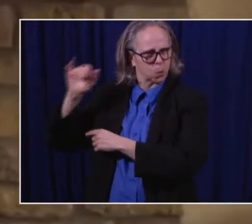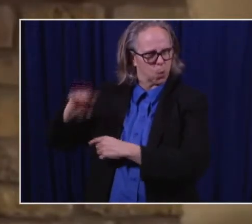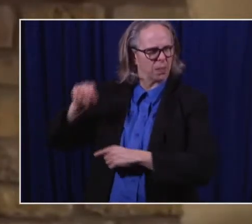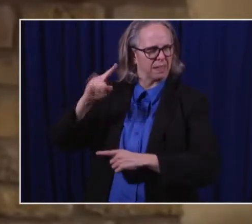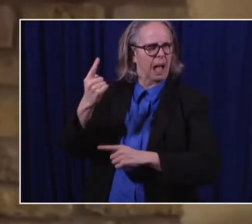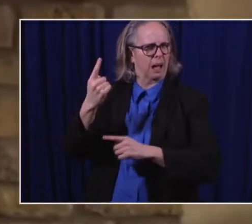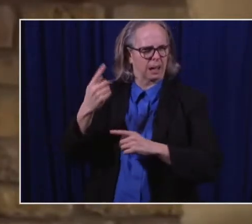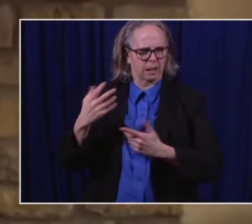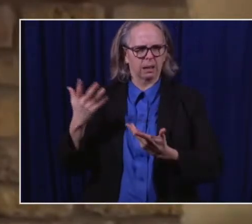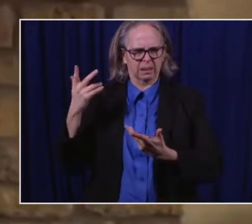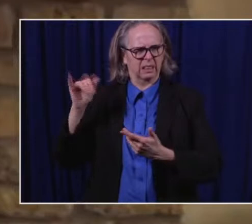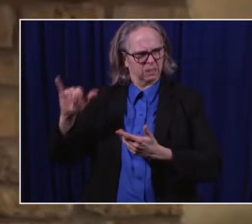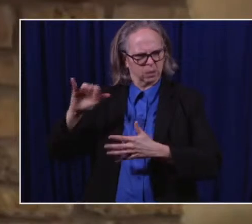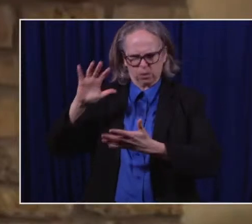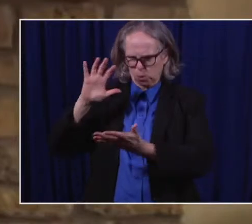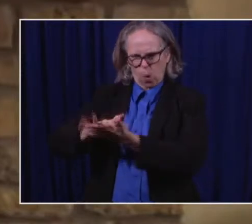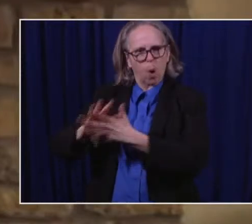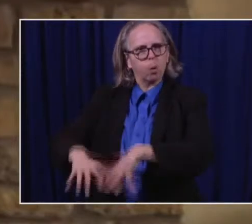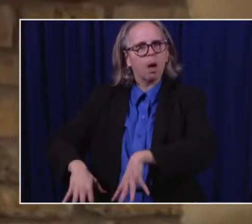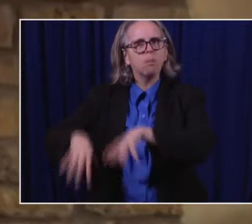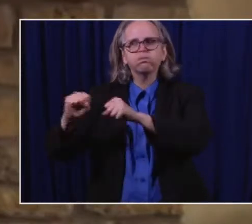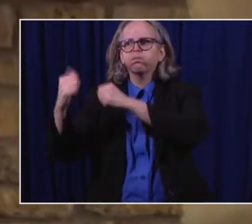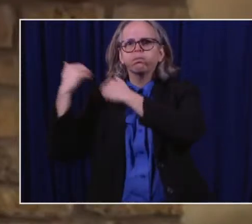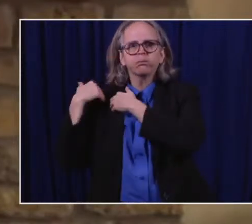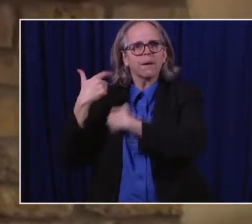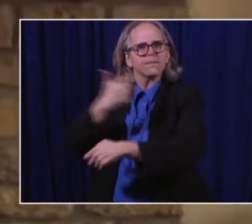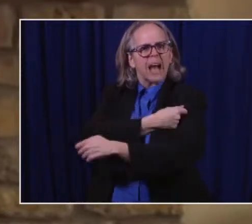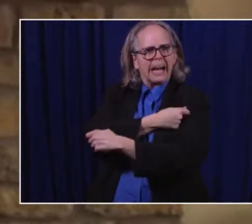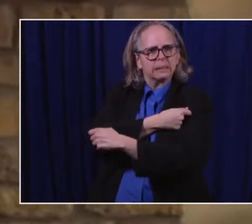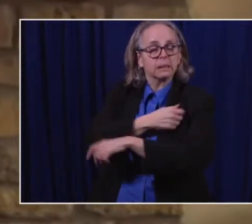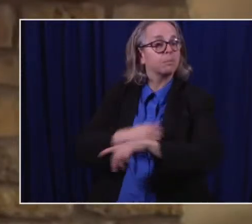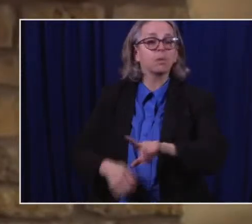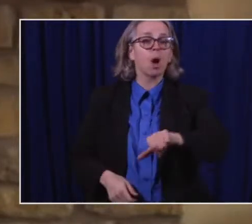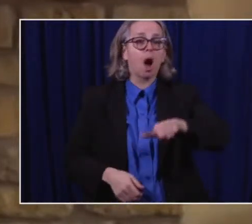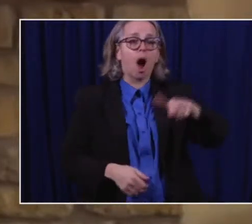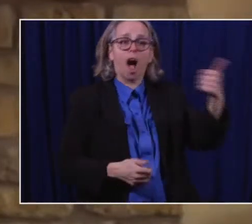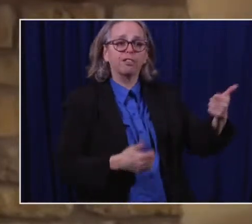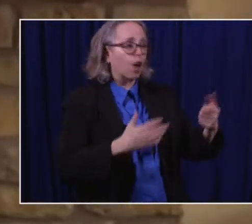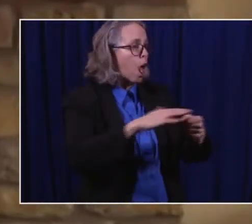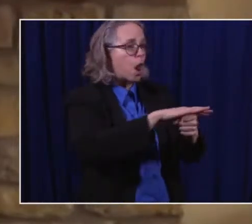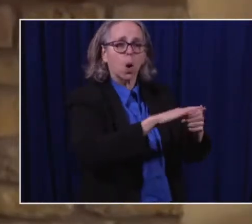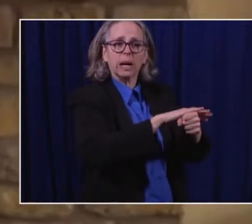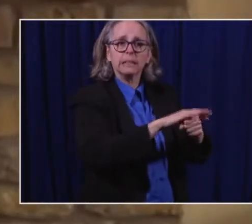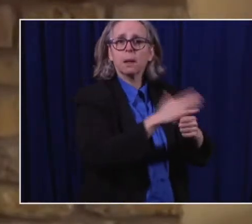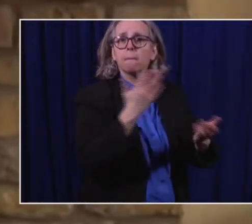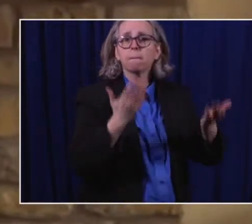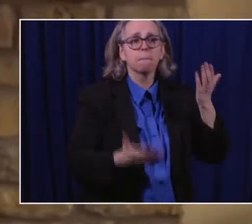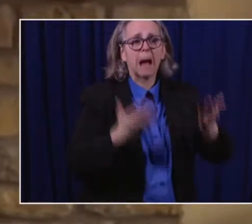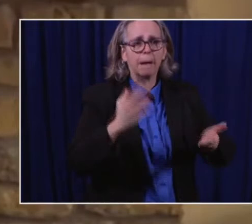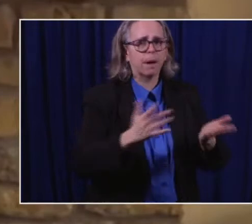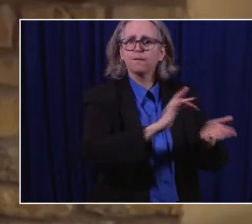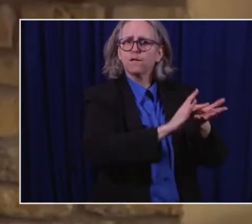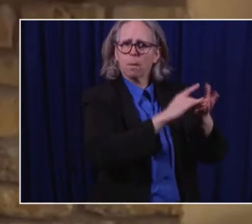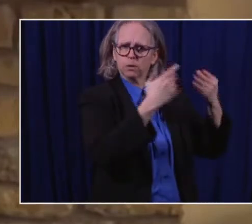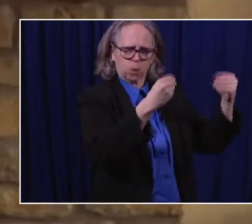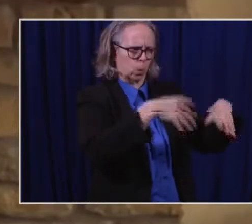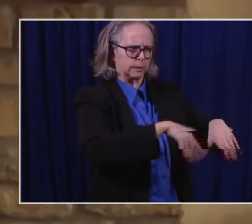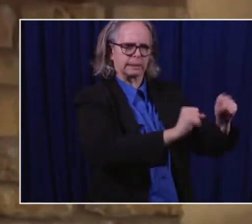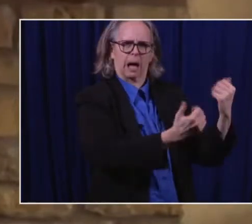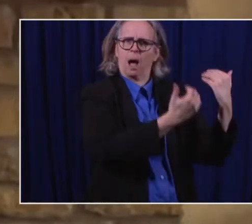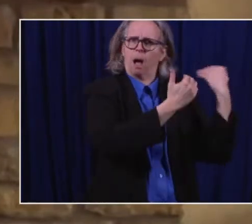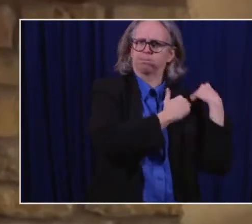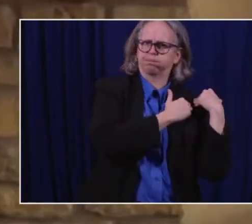where a number of different schools will be going to. But the idea is to separate